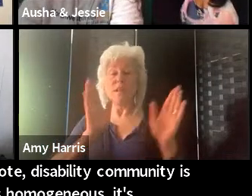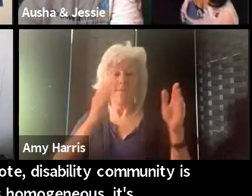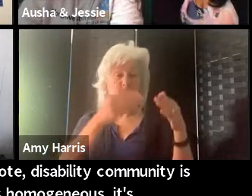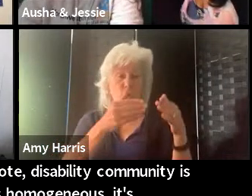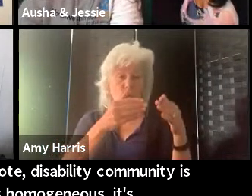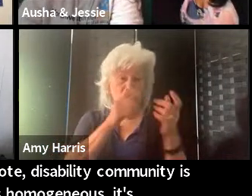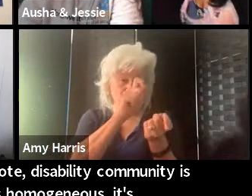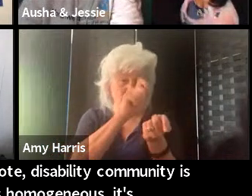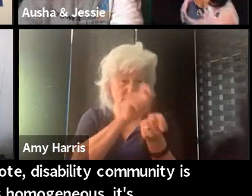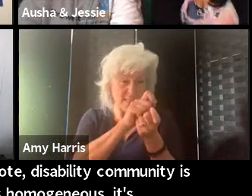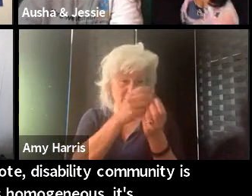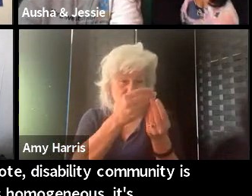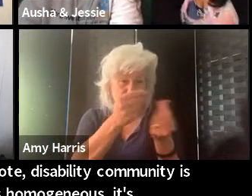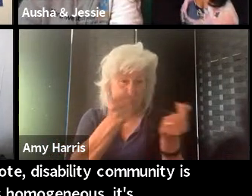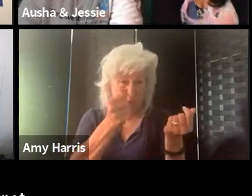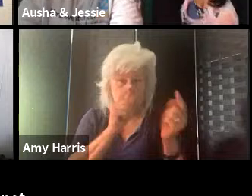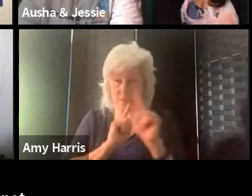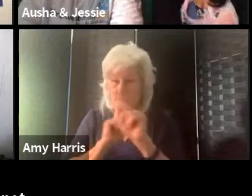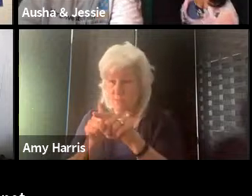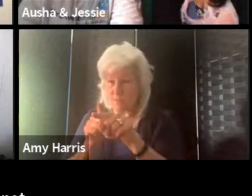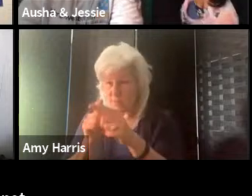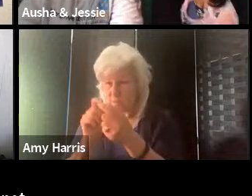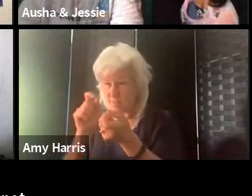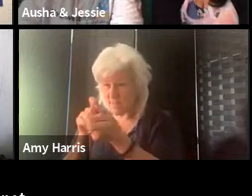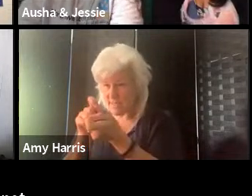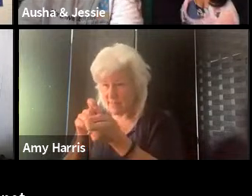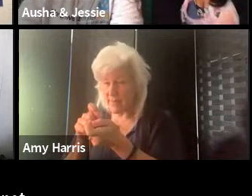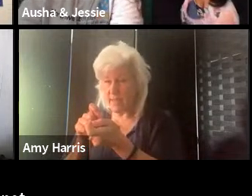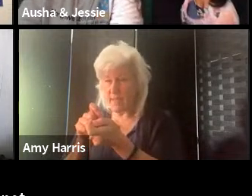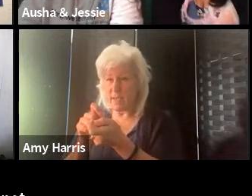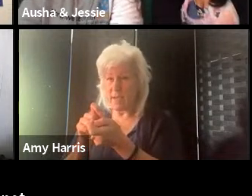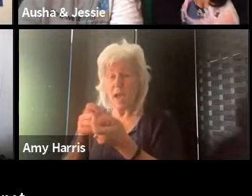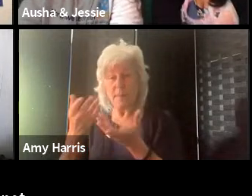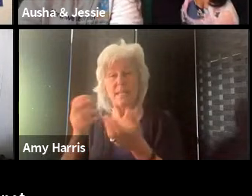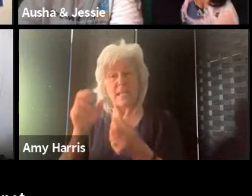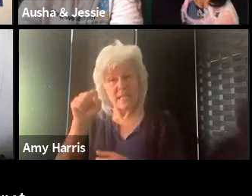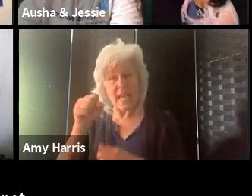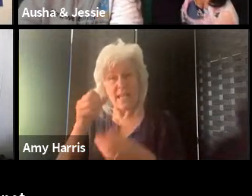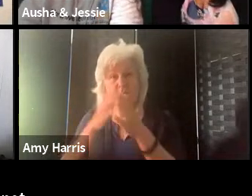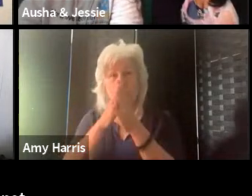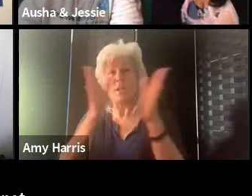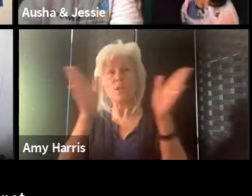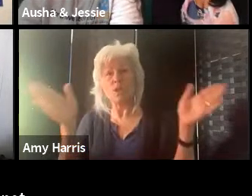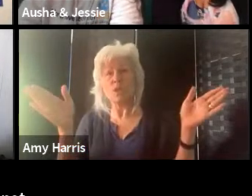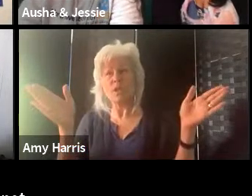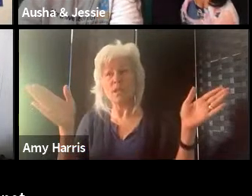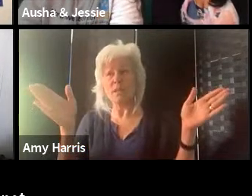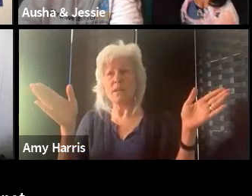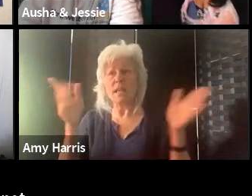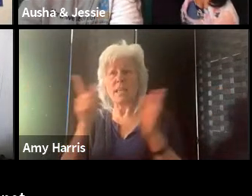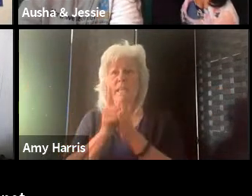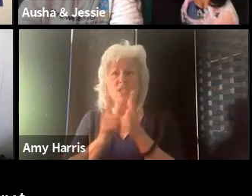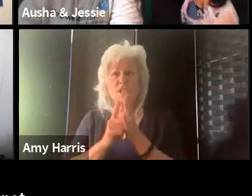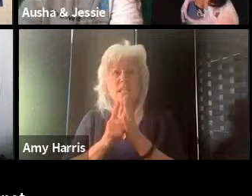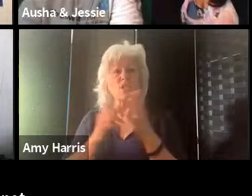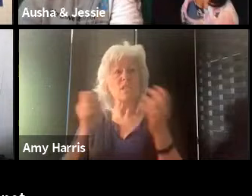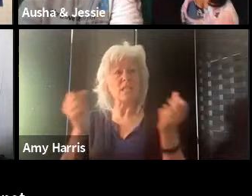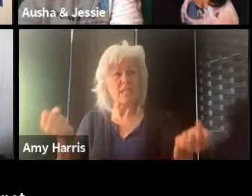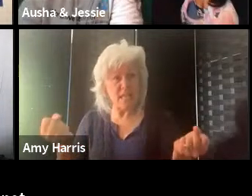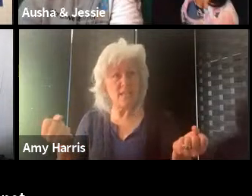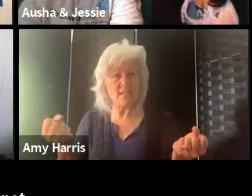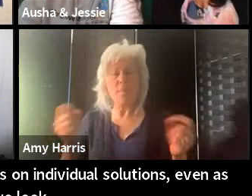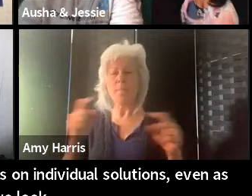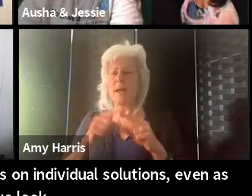solutions, even as we look at broad scope legislation. And right now we don't have the leadership that is doing